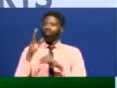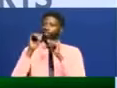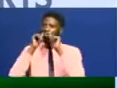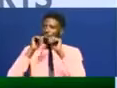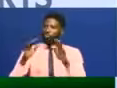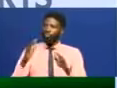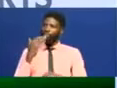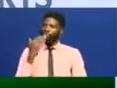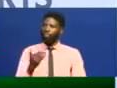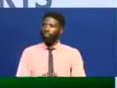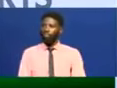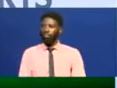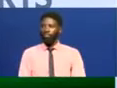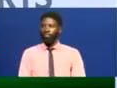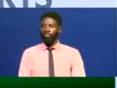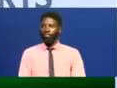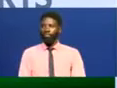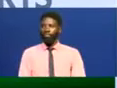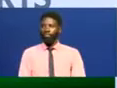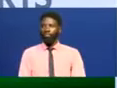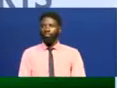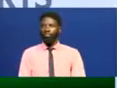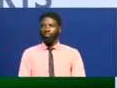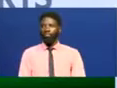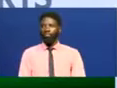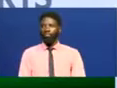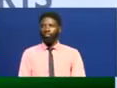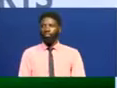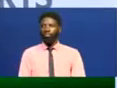awabariki. Thank you very much.